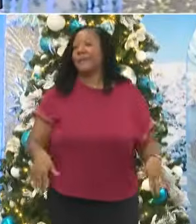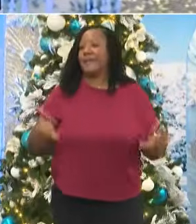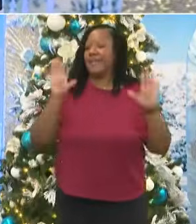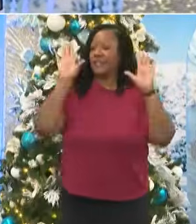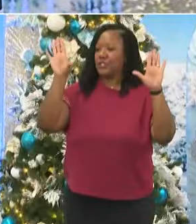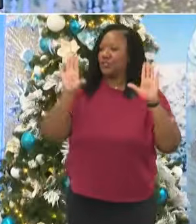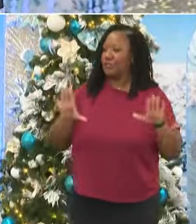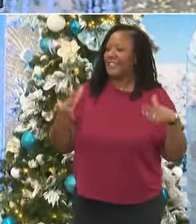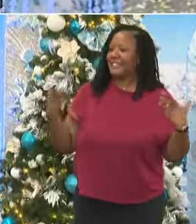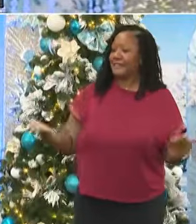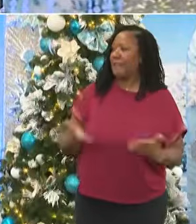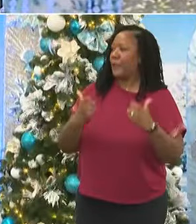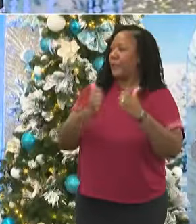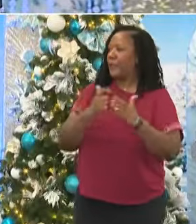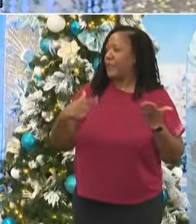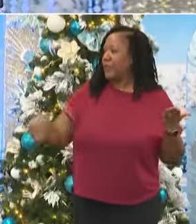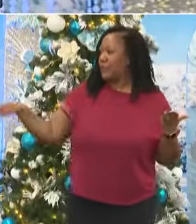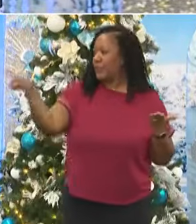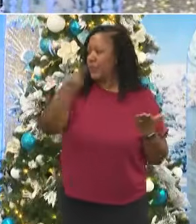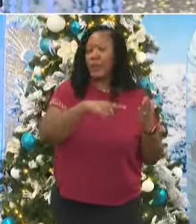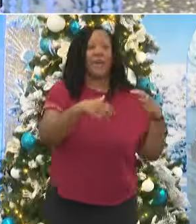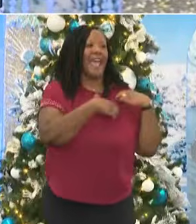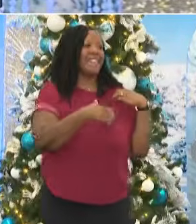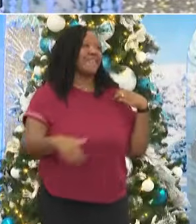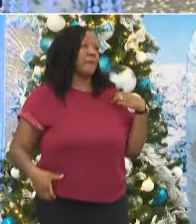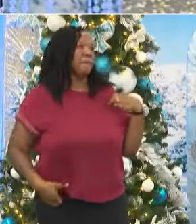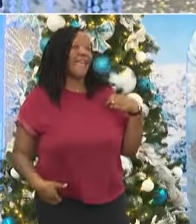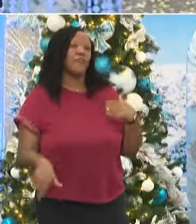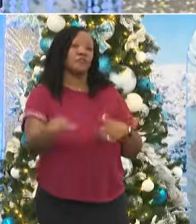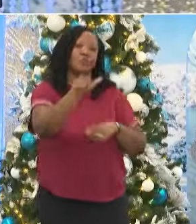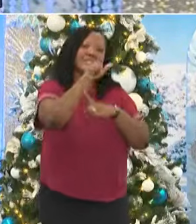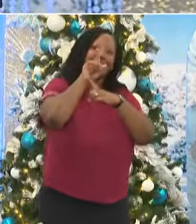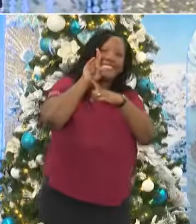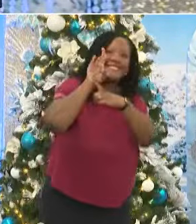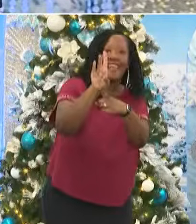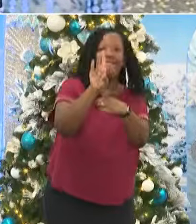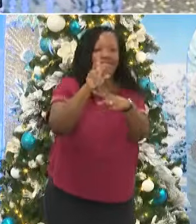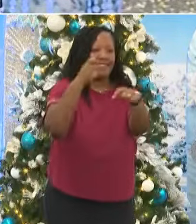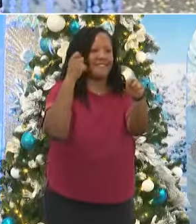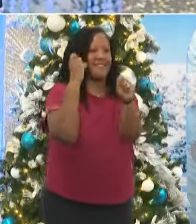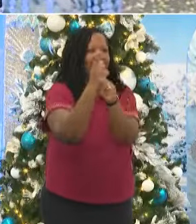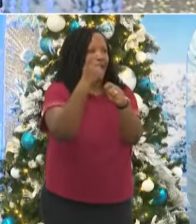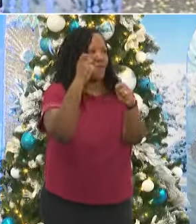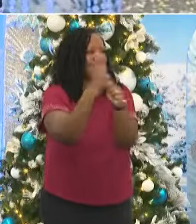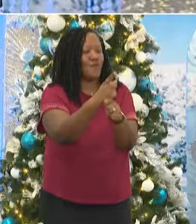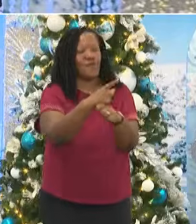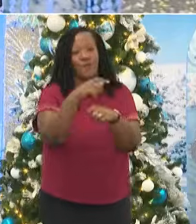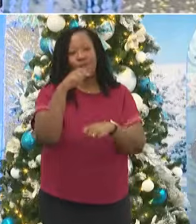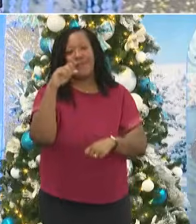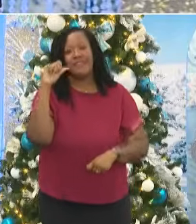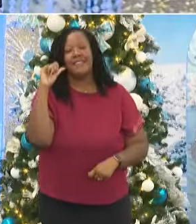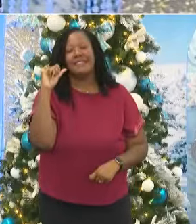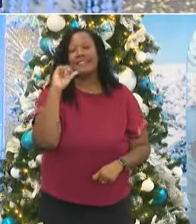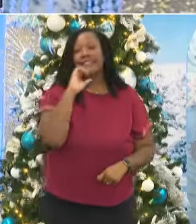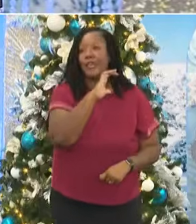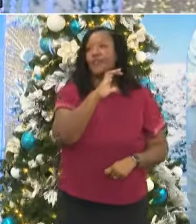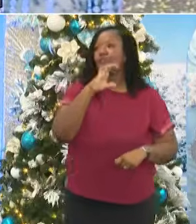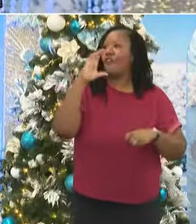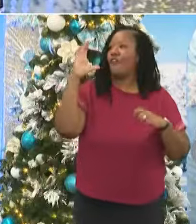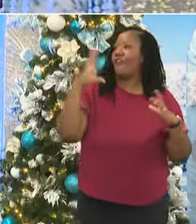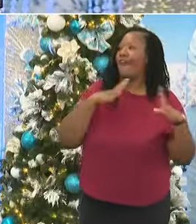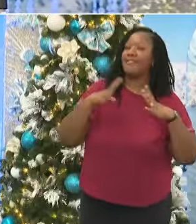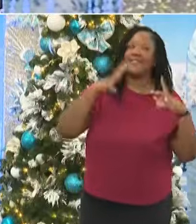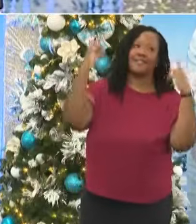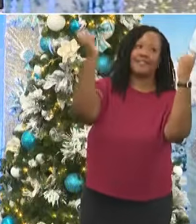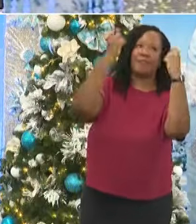to be here with you at the Mayor's 27th Annual Senior Holiday Celebration. This